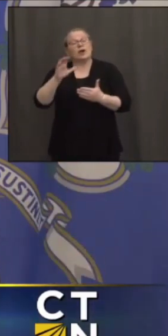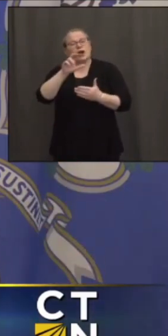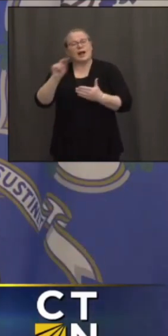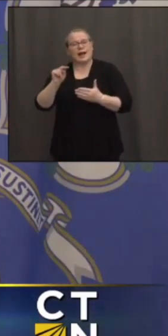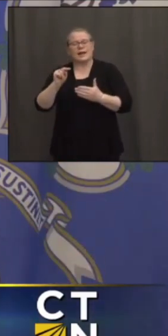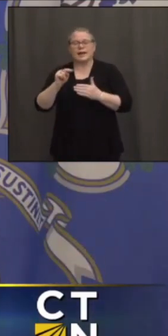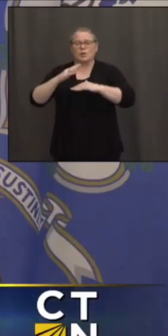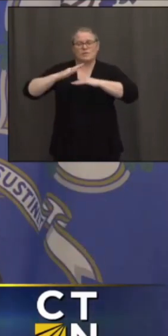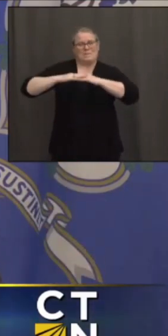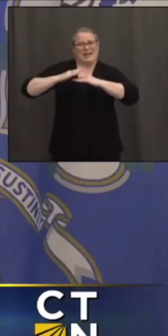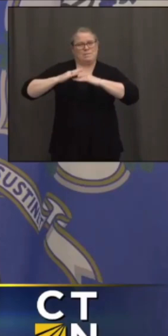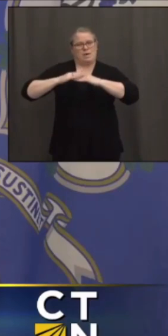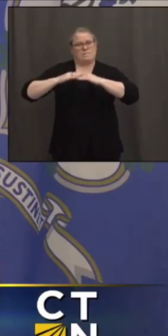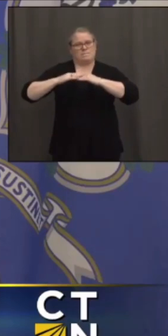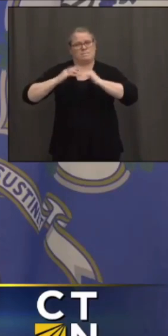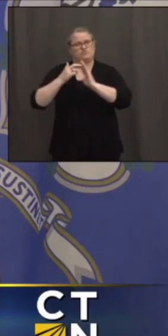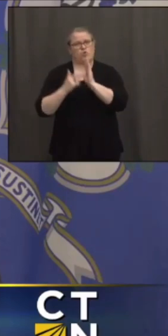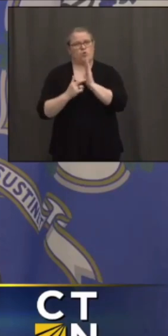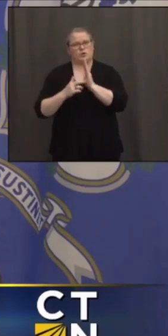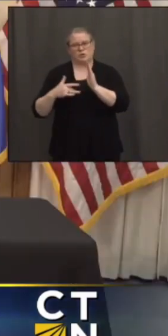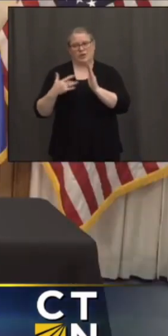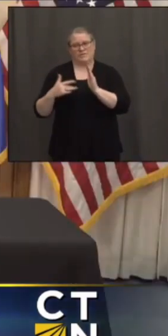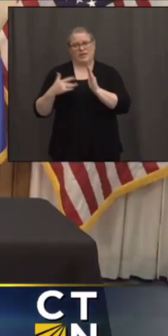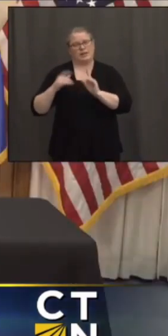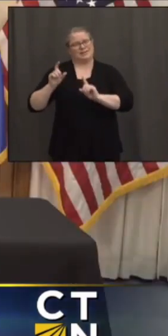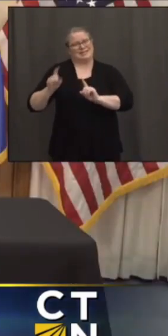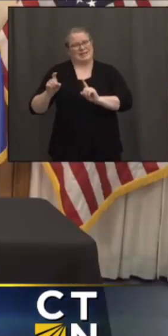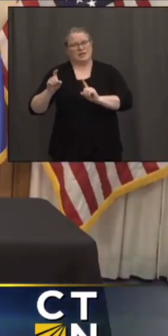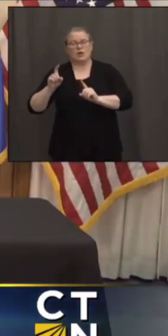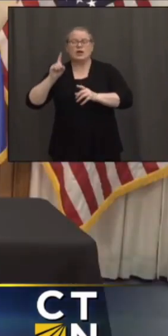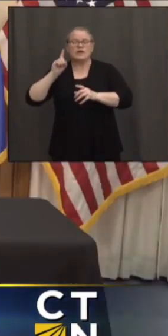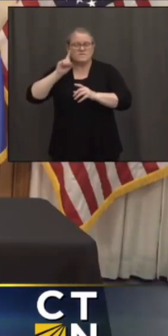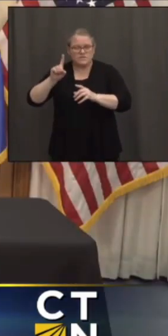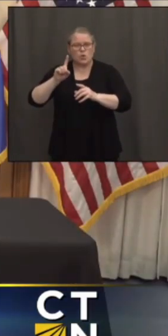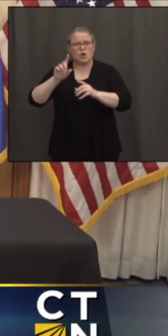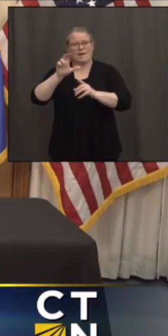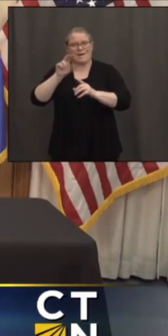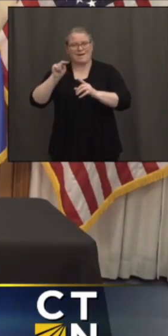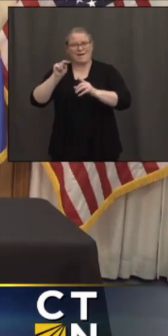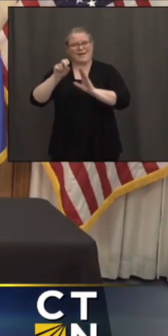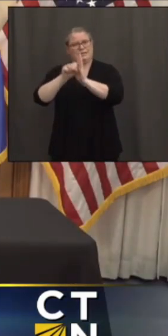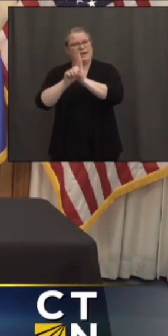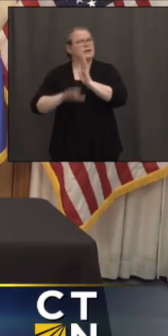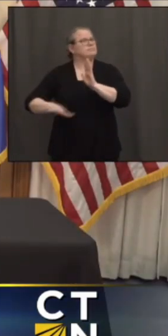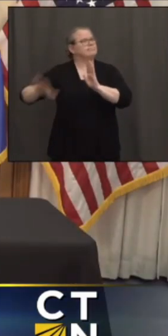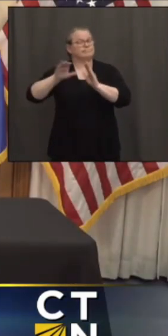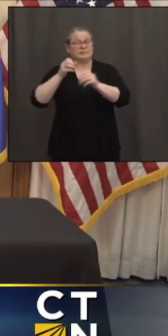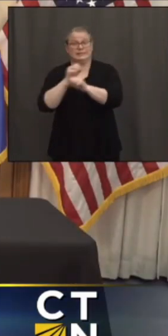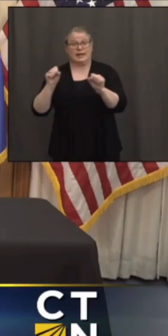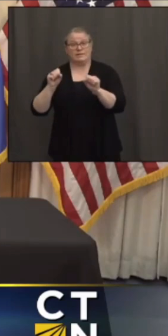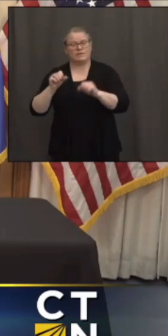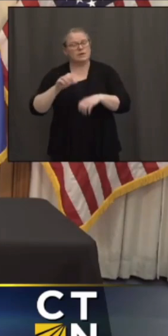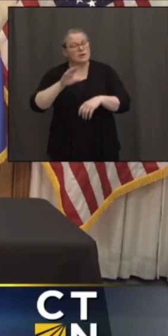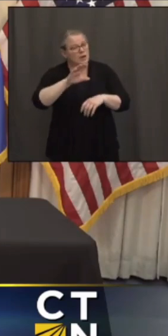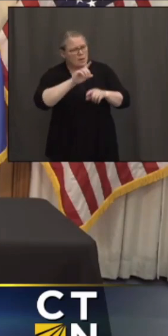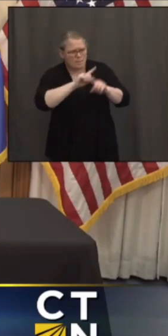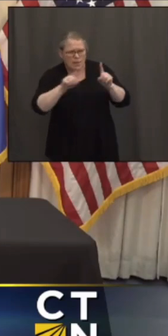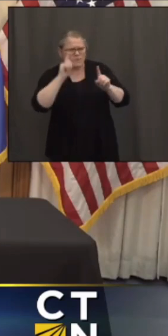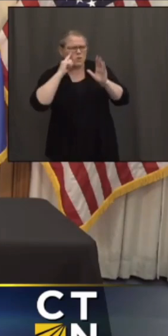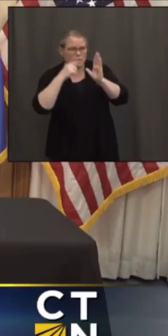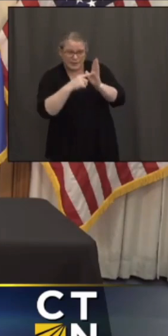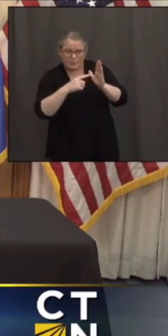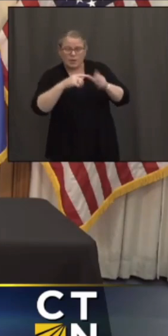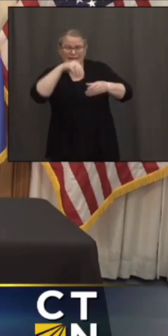necessary to keep the state of Connecticut safe. But indoor masking will continue, say, if you walk into a grocery store on